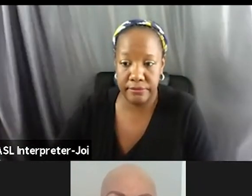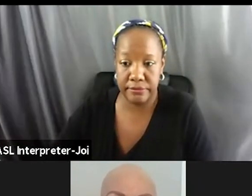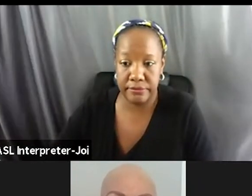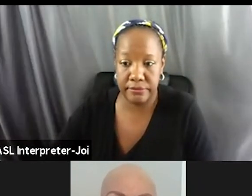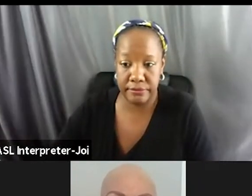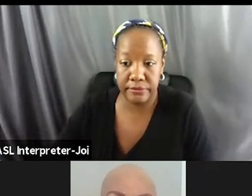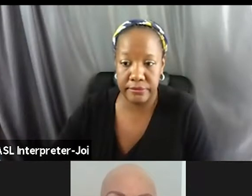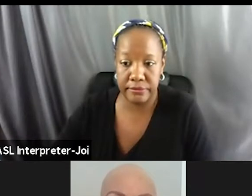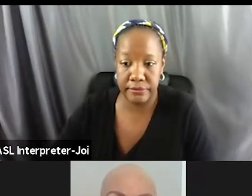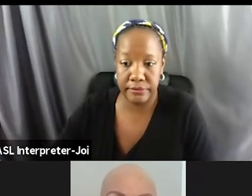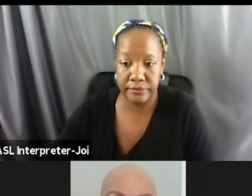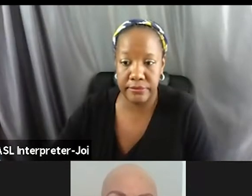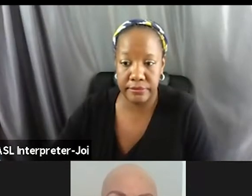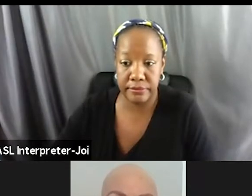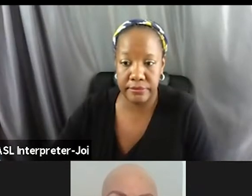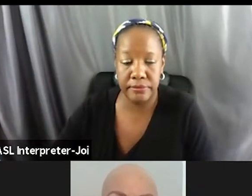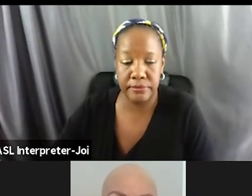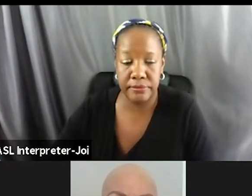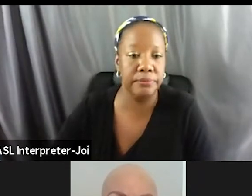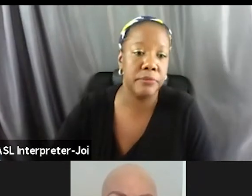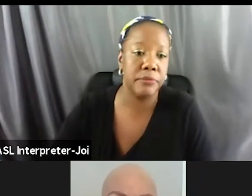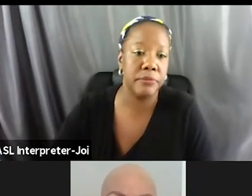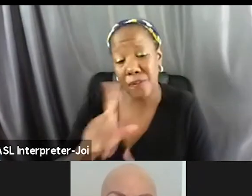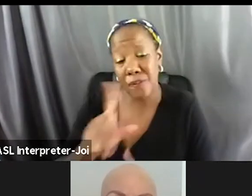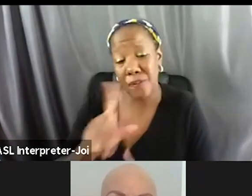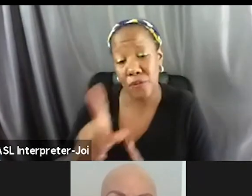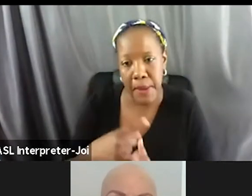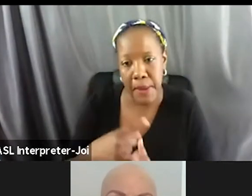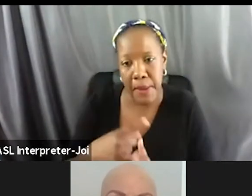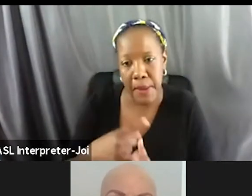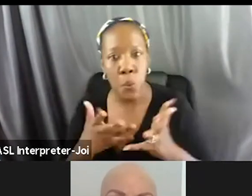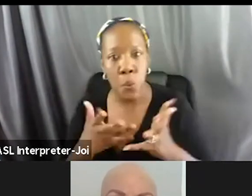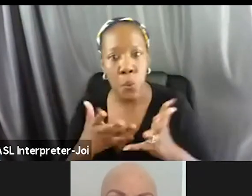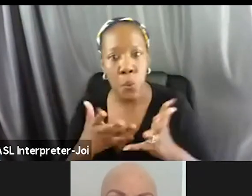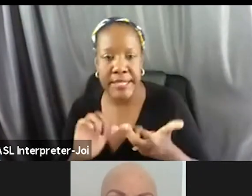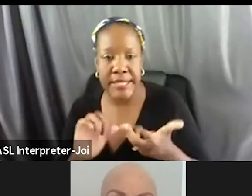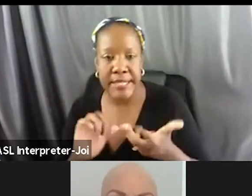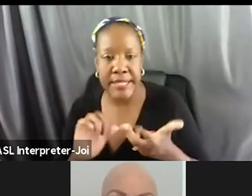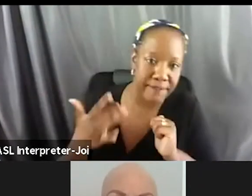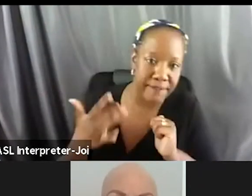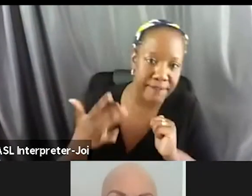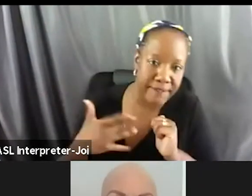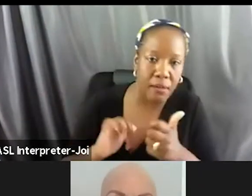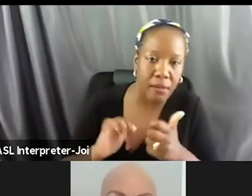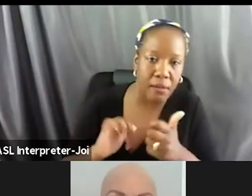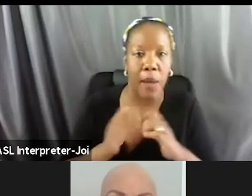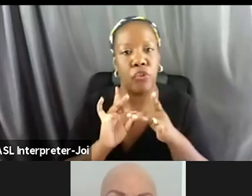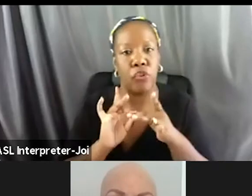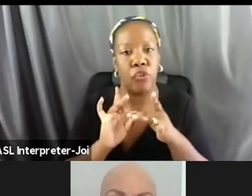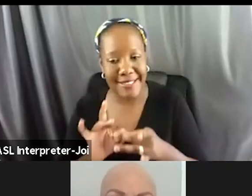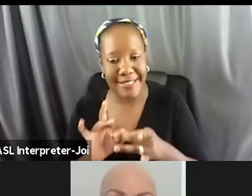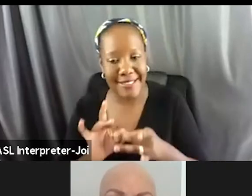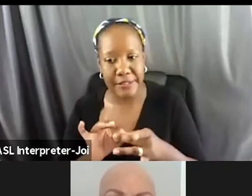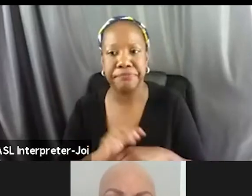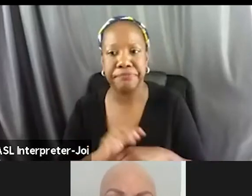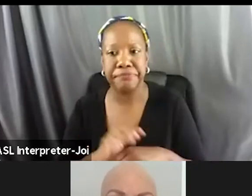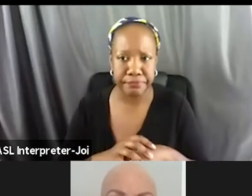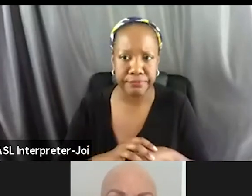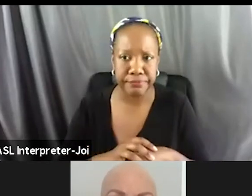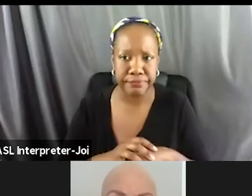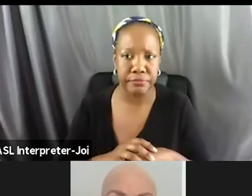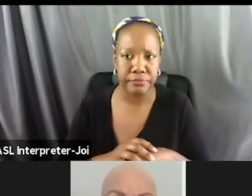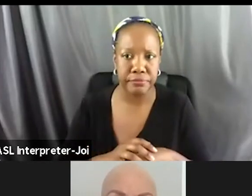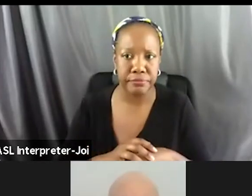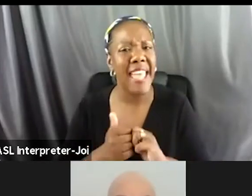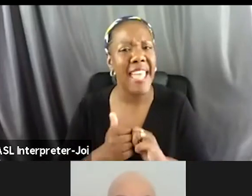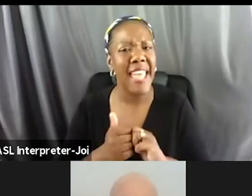been talking about what it is, how we feel, how we relate to others. We're talking about the way the world kind of looks at